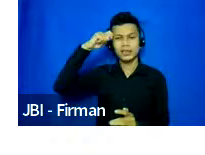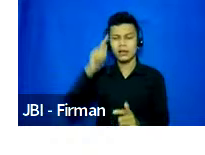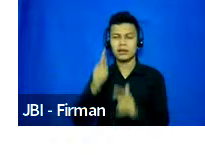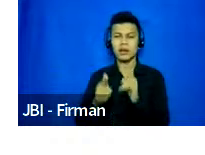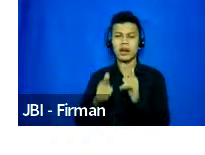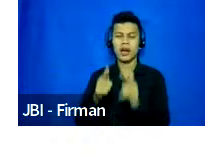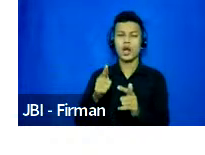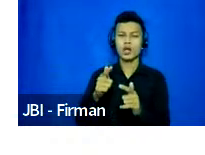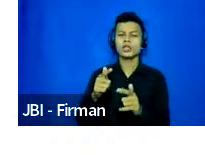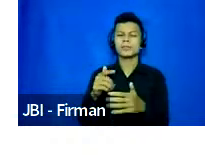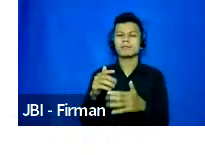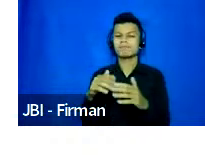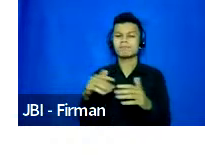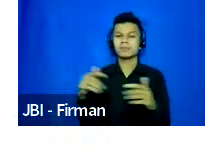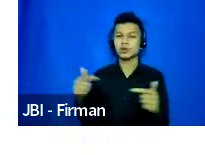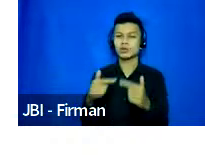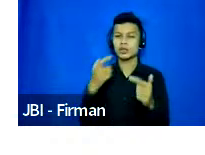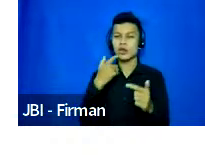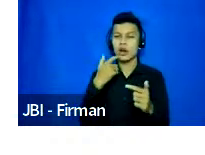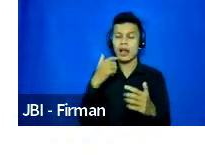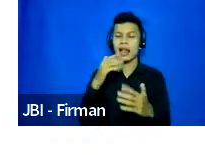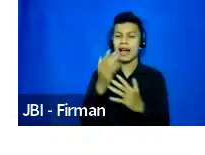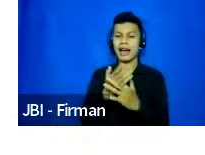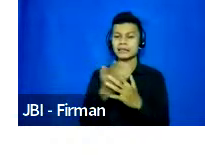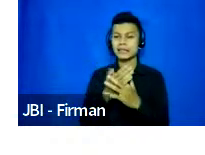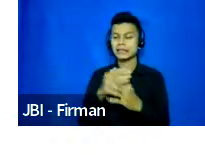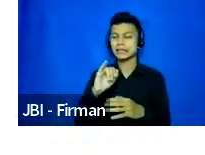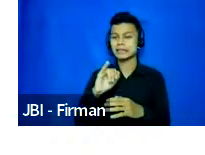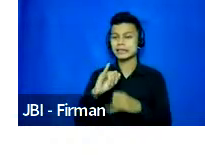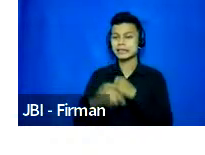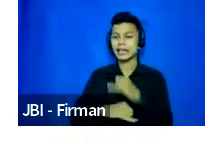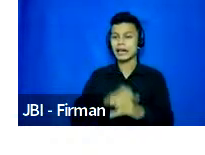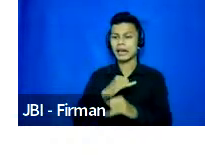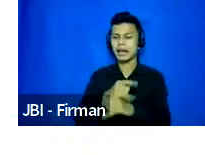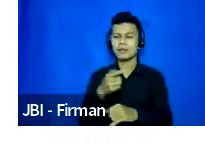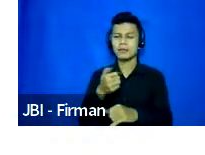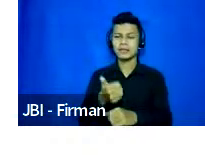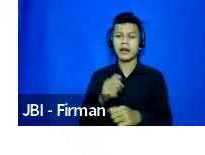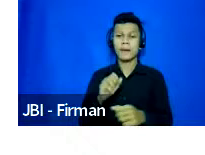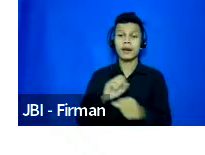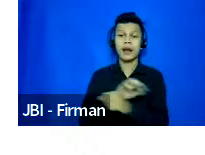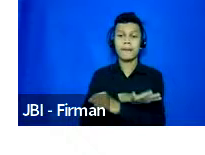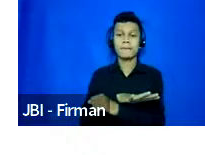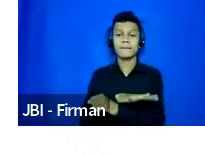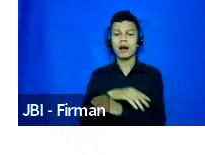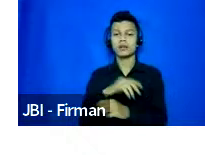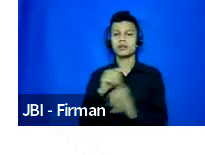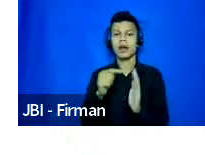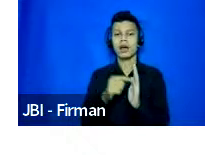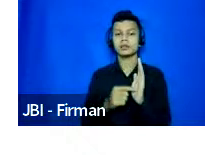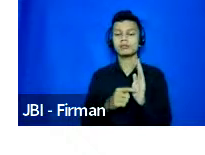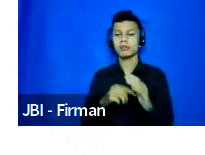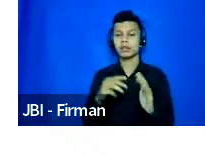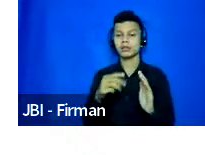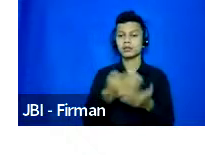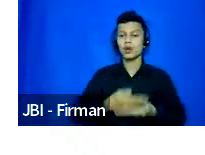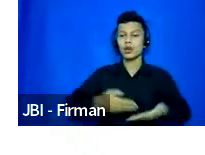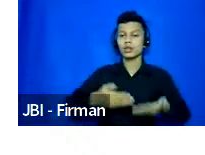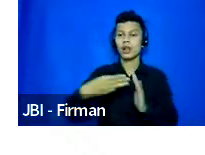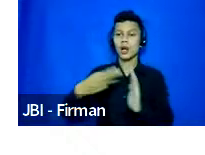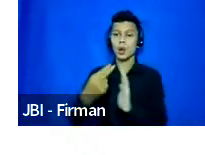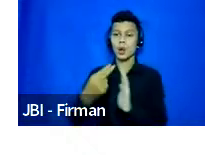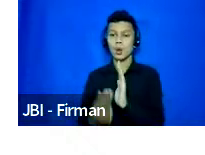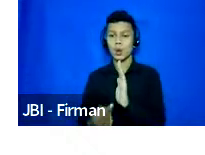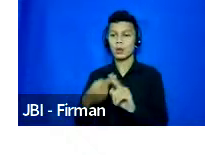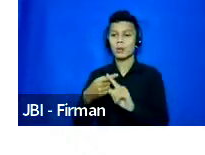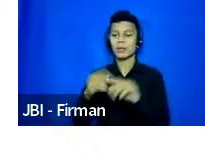access impact individuals' economic, social, political, and civil rights, and this includes in educations. So defending and